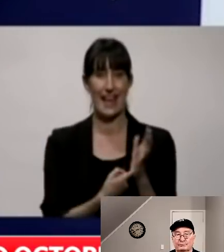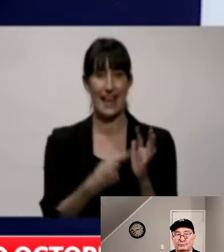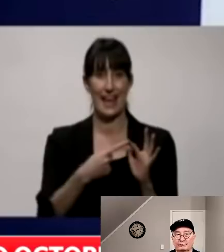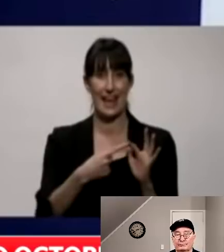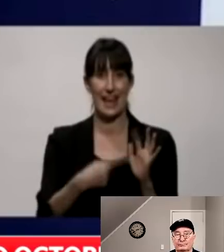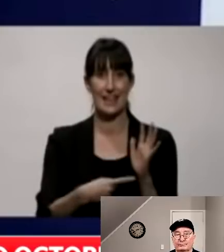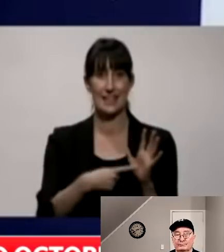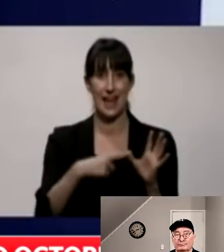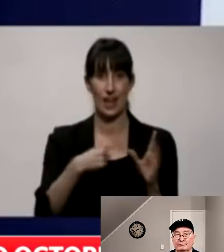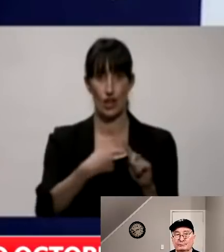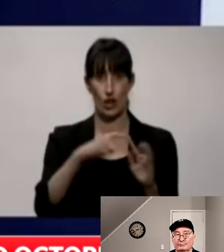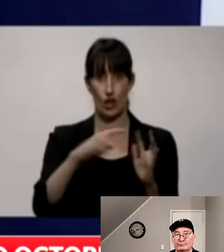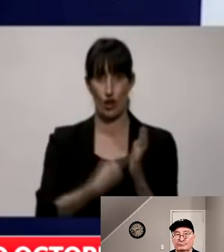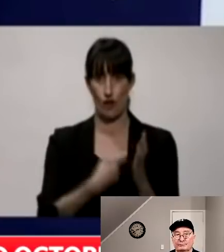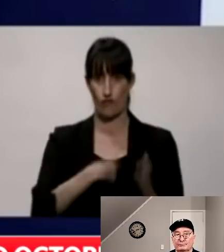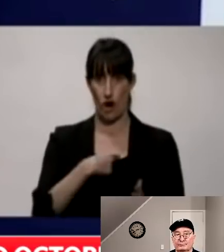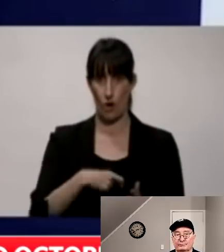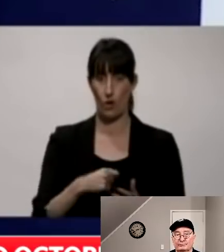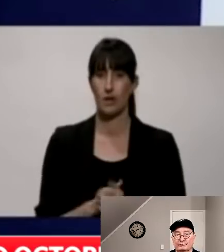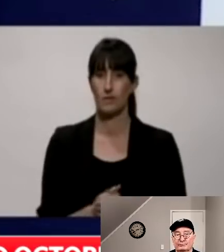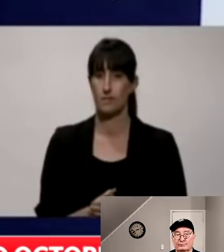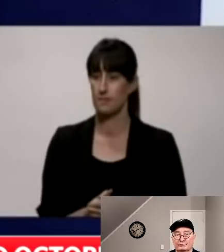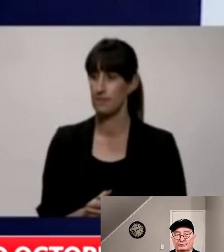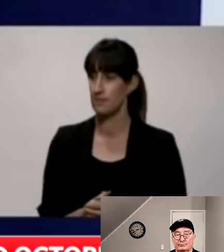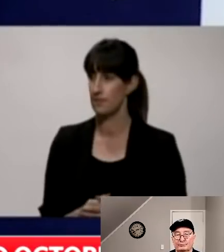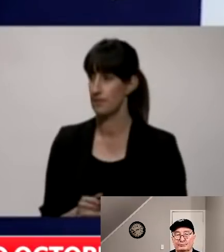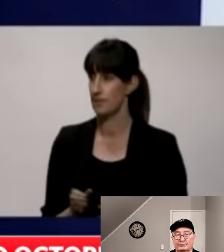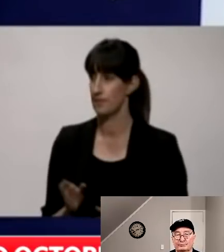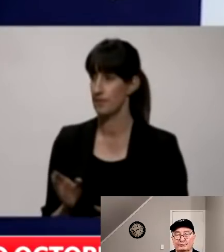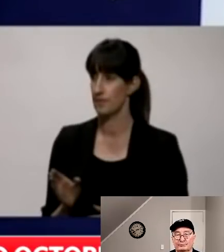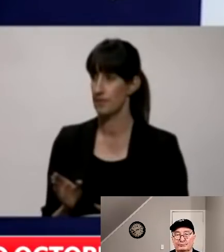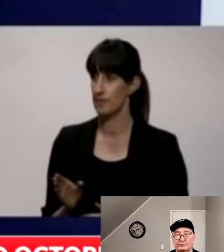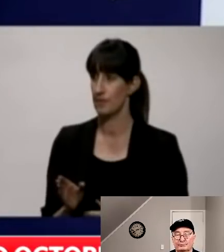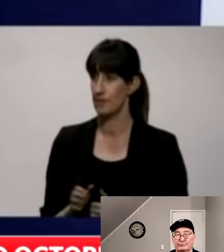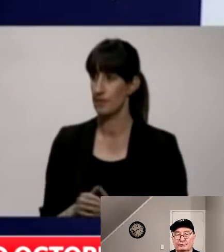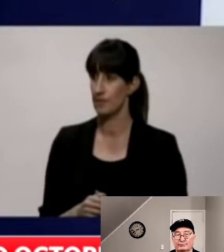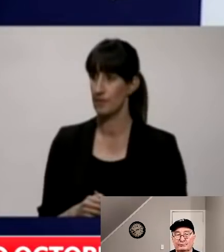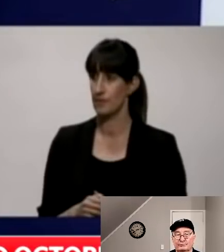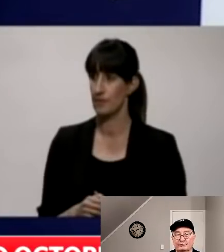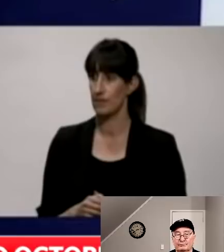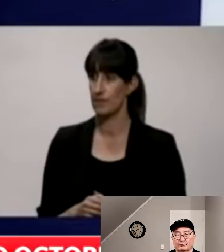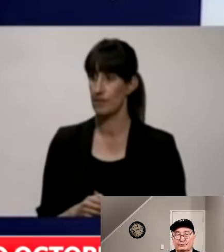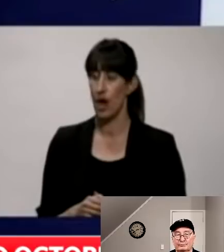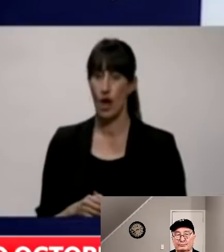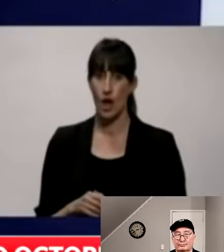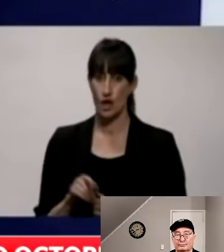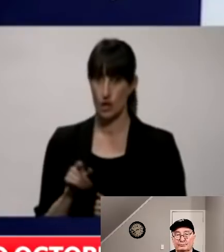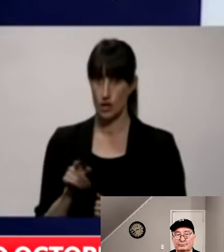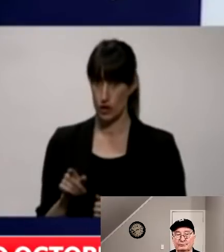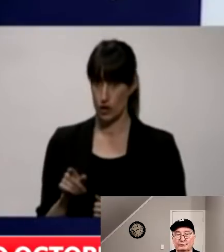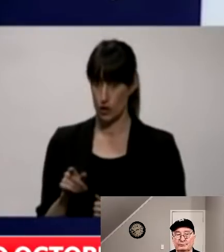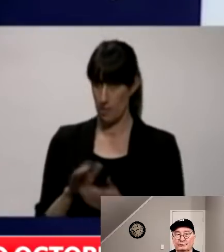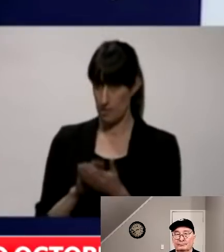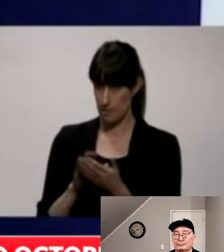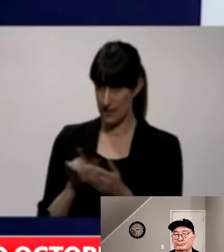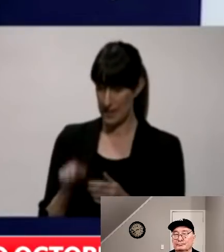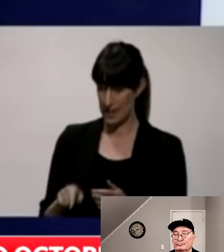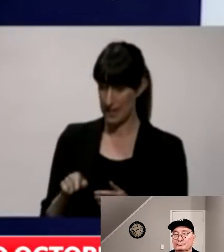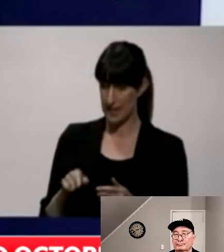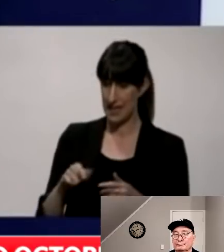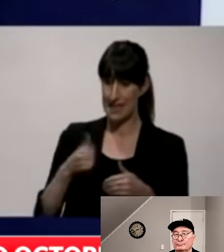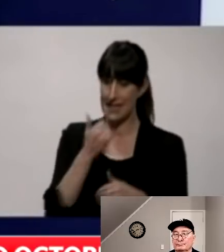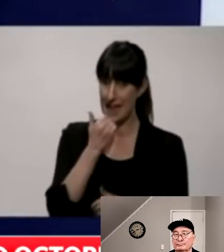constitutional perspective for New Zealand. Say this is the last delay, barring maybe a massive level 4 outbreak. Yes. I